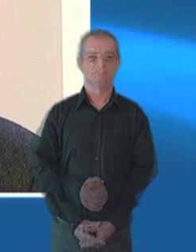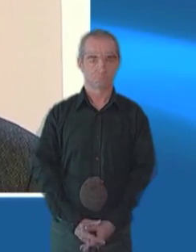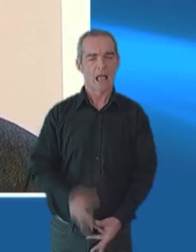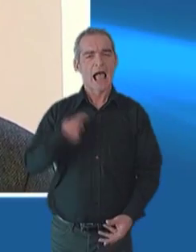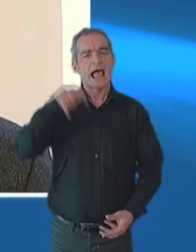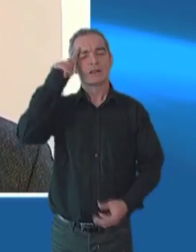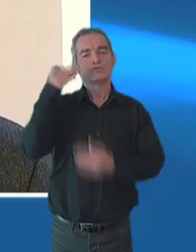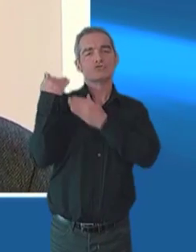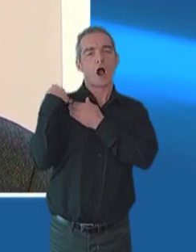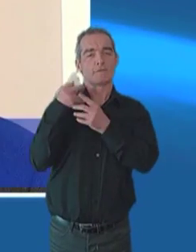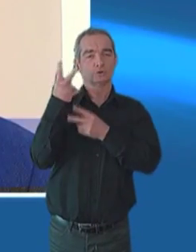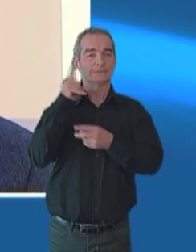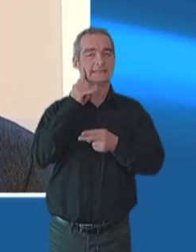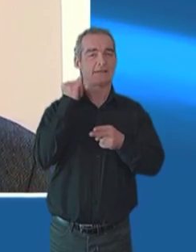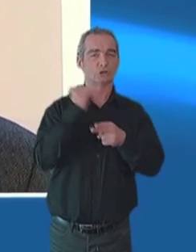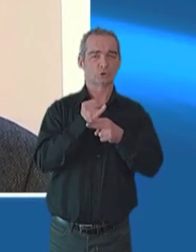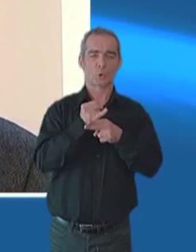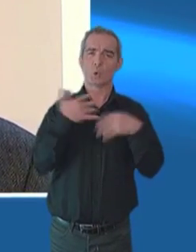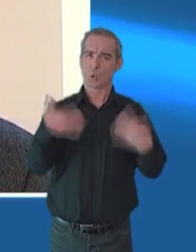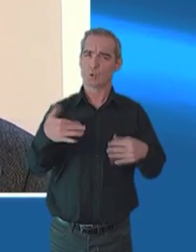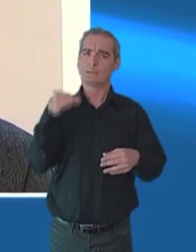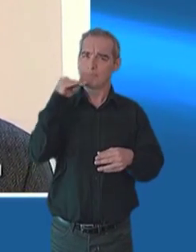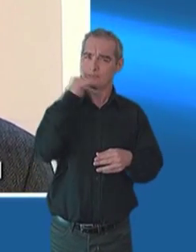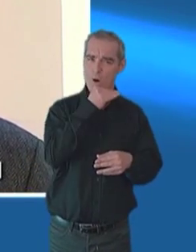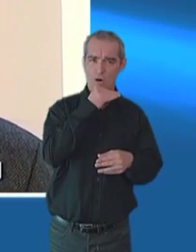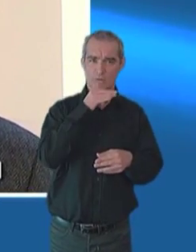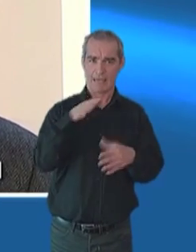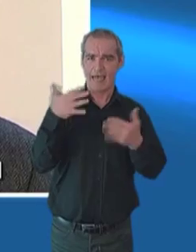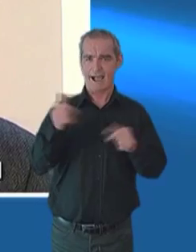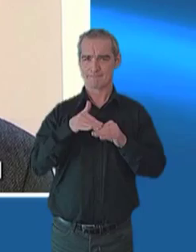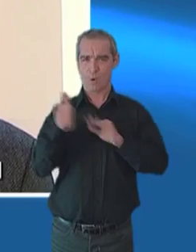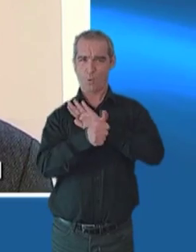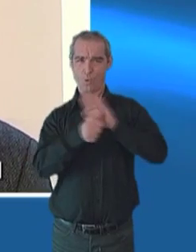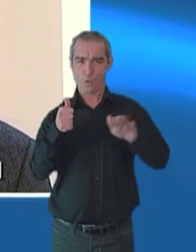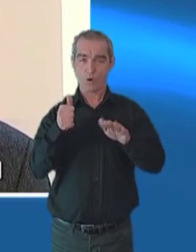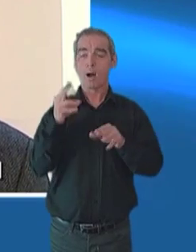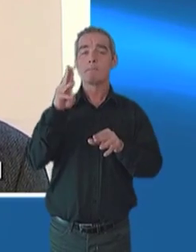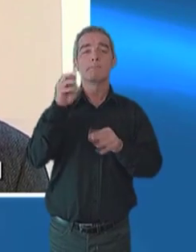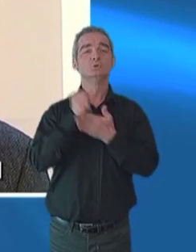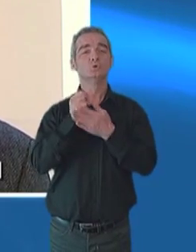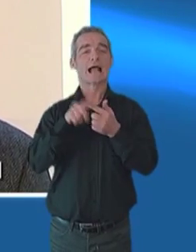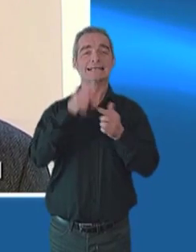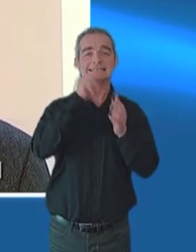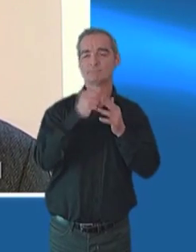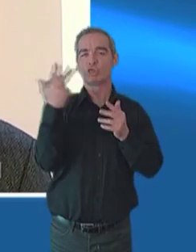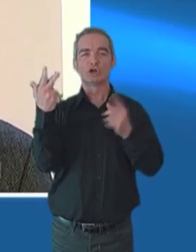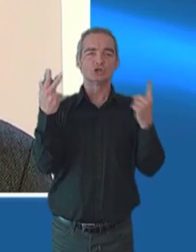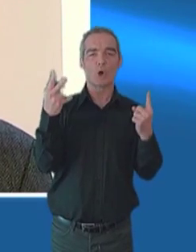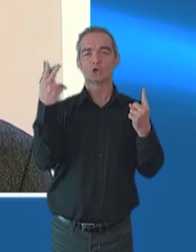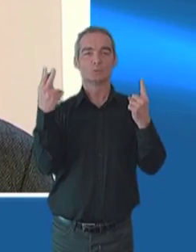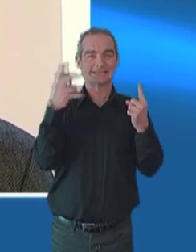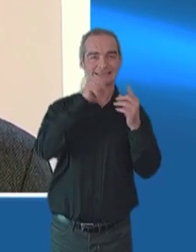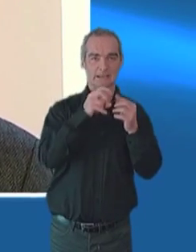think the role of the 2 special schools, St Joseph's and St Mary's, is hugely important. They have real expertise.